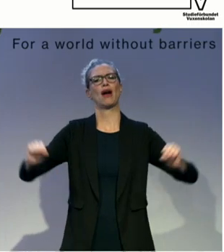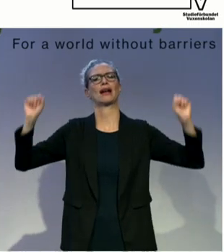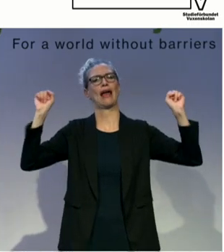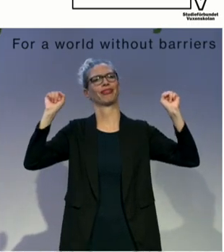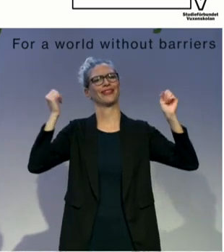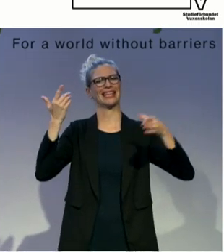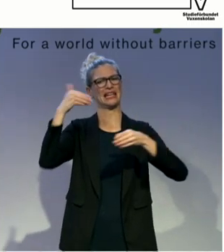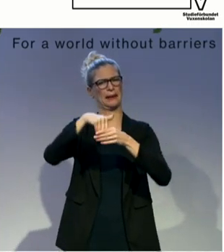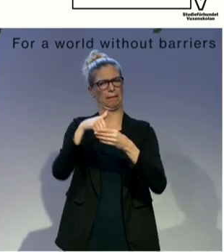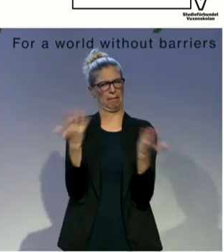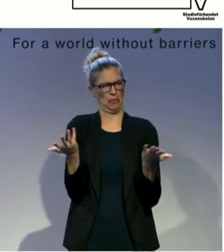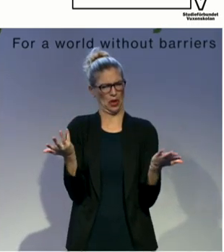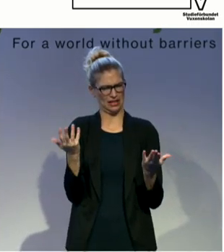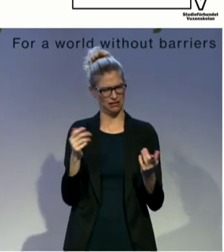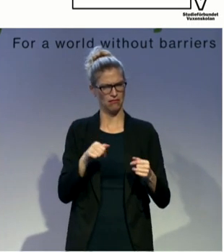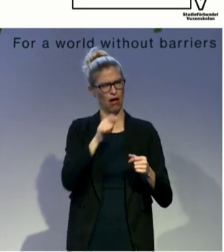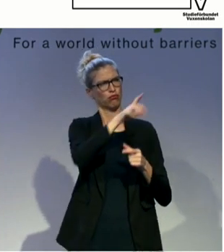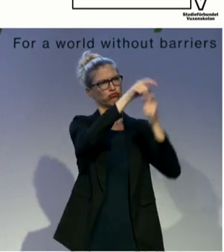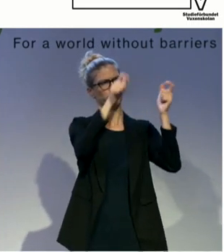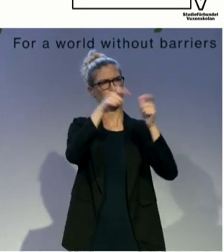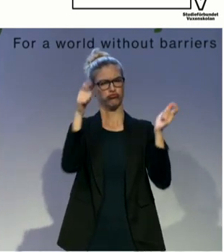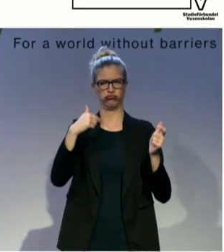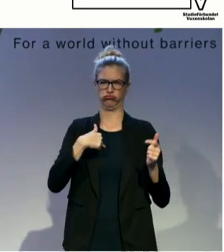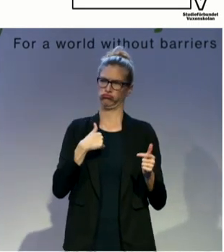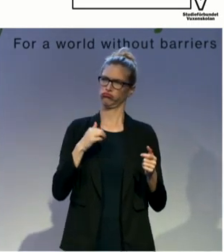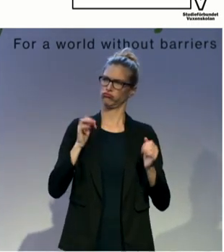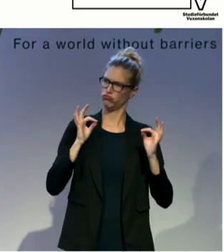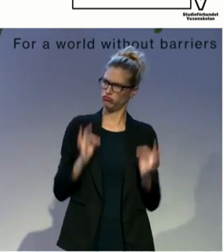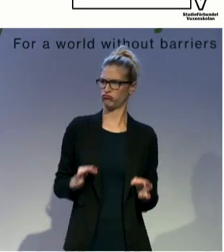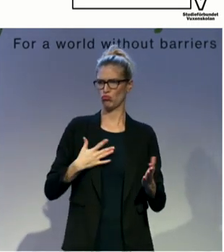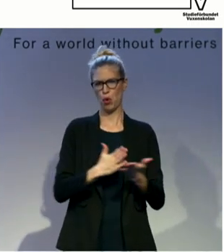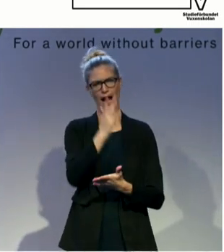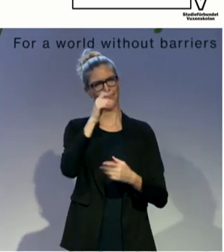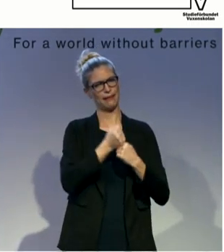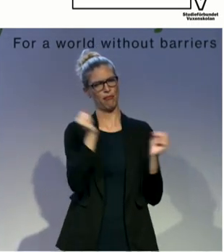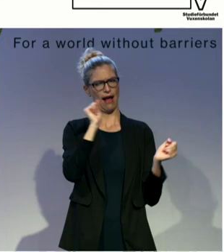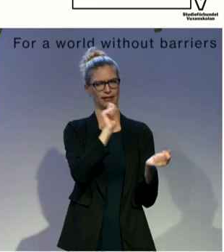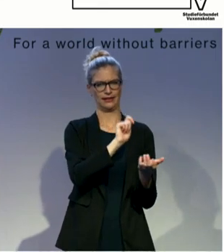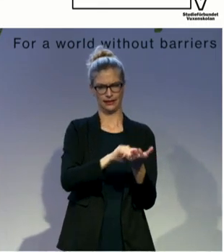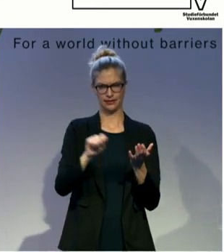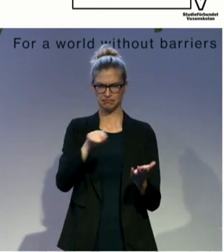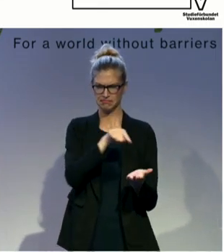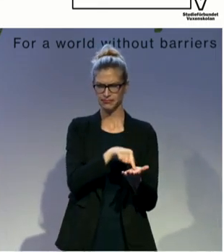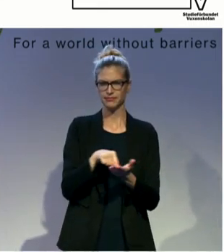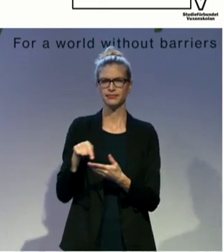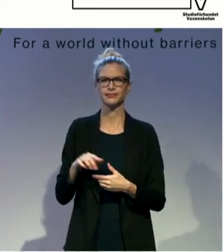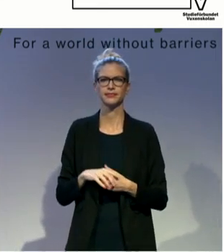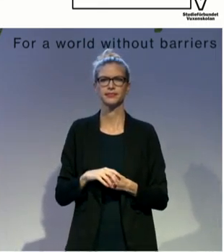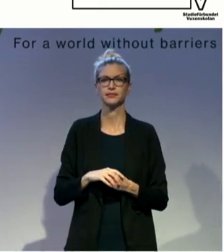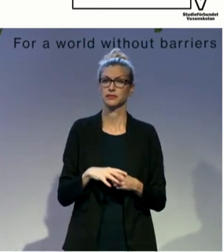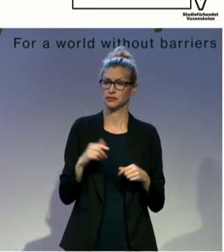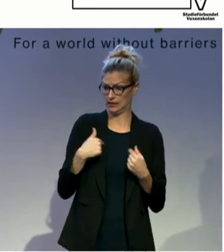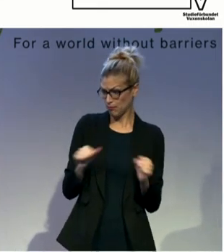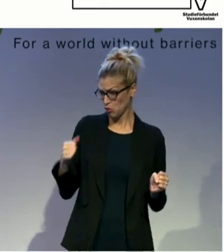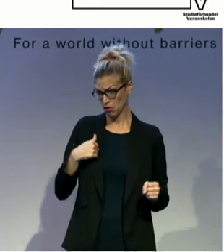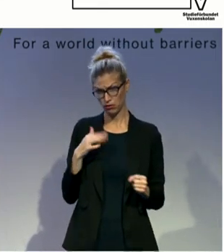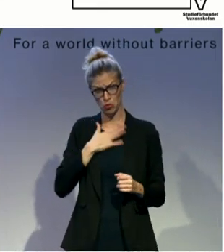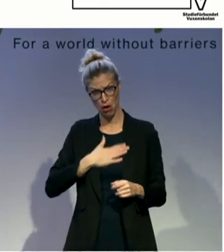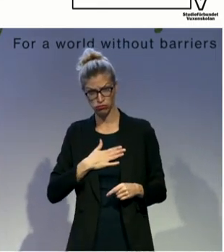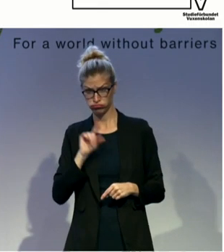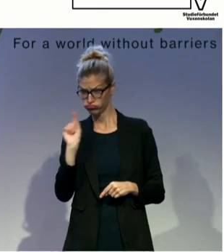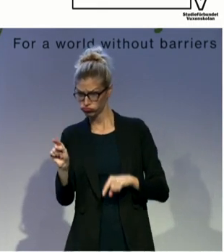democracy raises questions. Questions about things that are important to me in my daily life. And